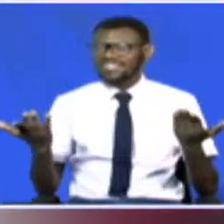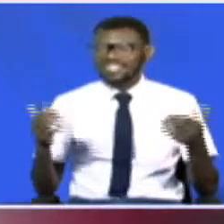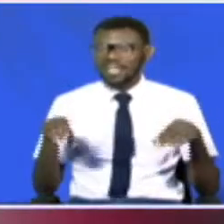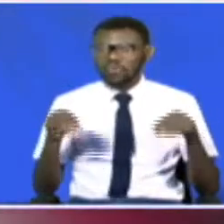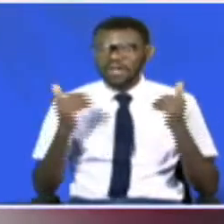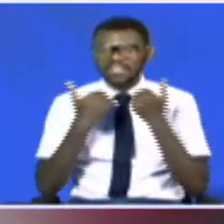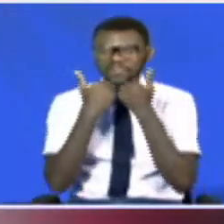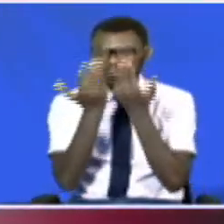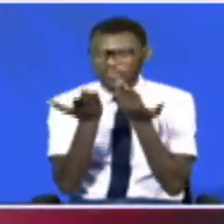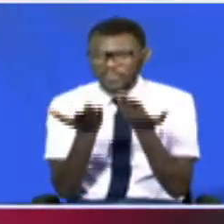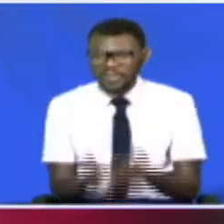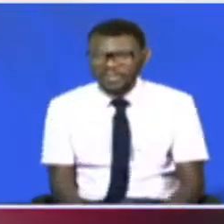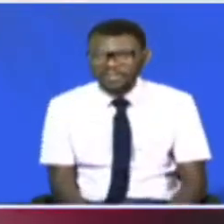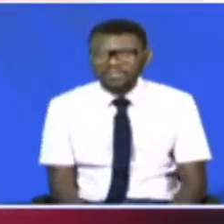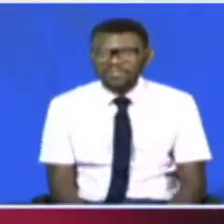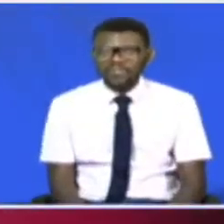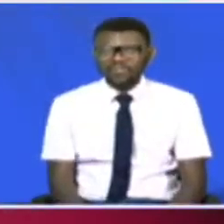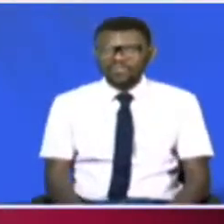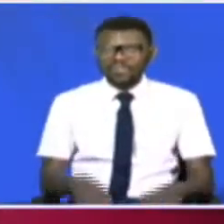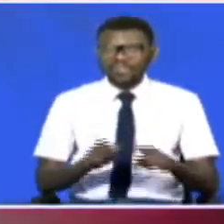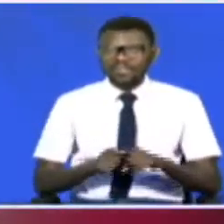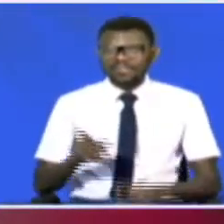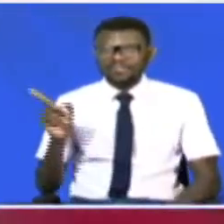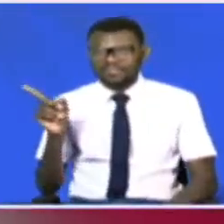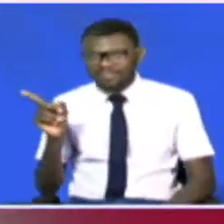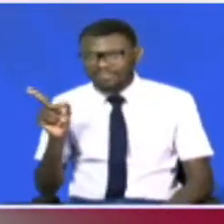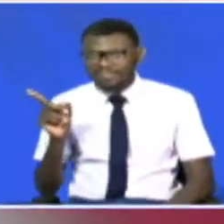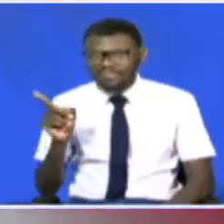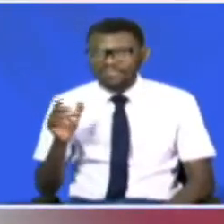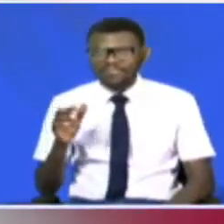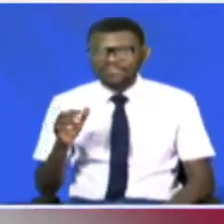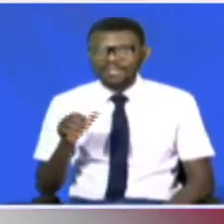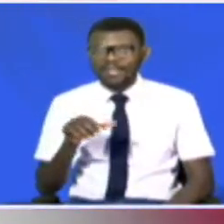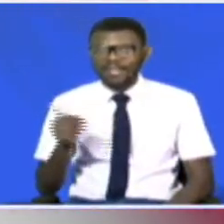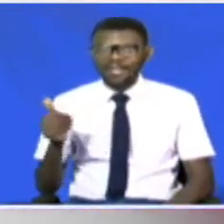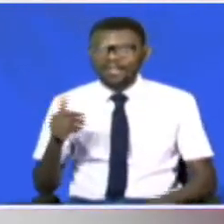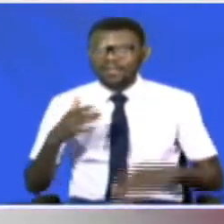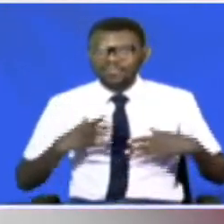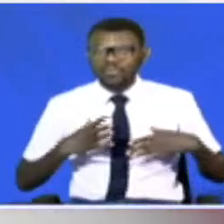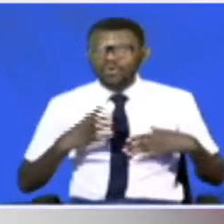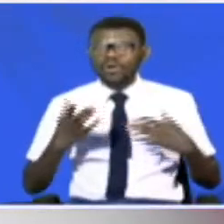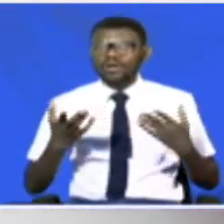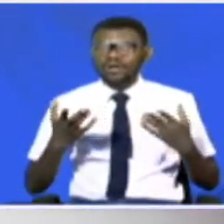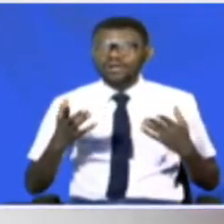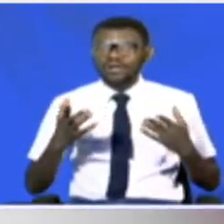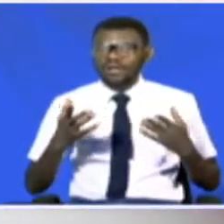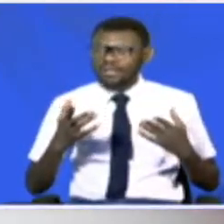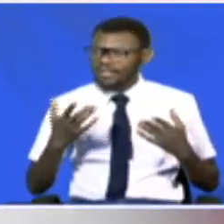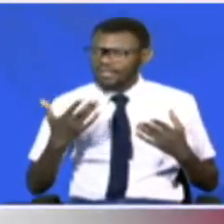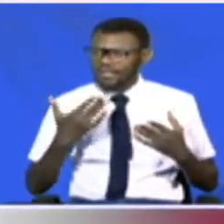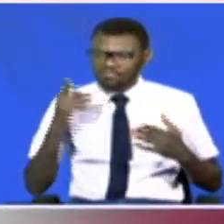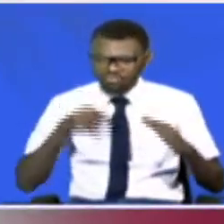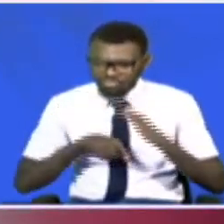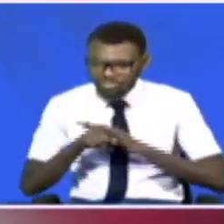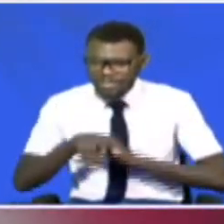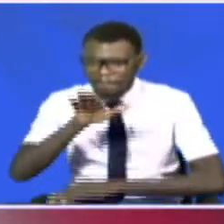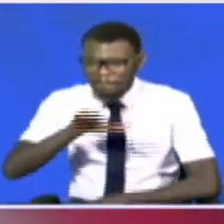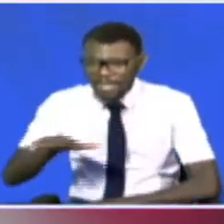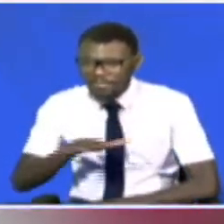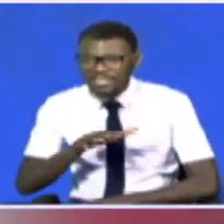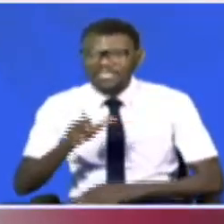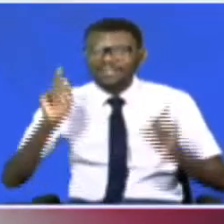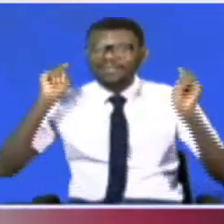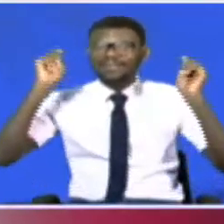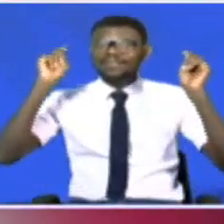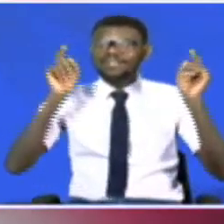And finally, someone obviously went to maandamano with two missions, to occupy parliament and to